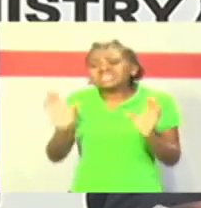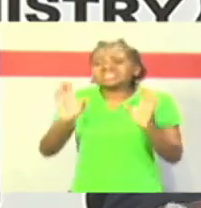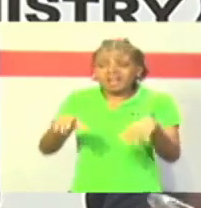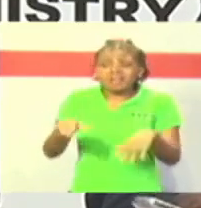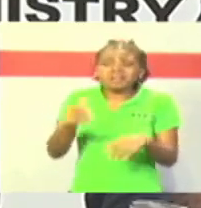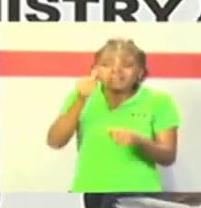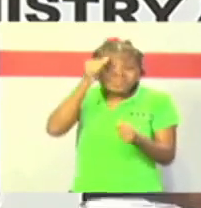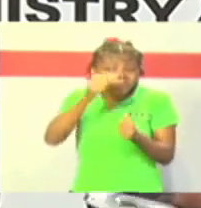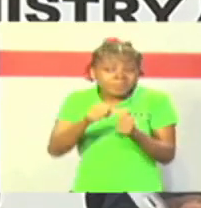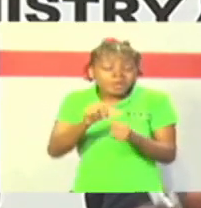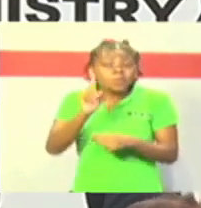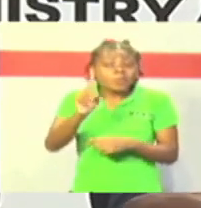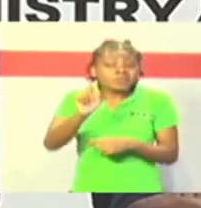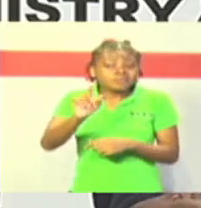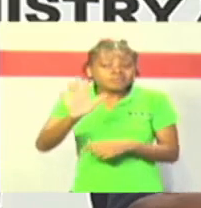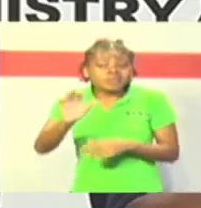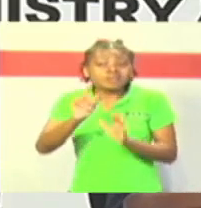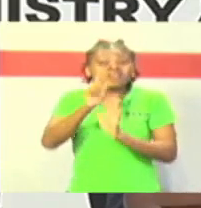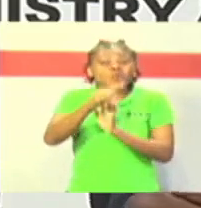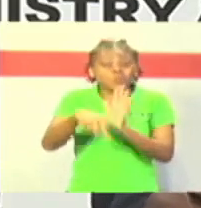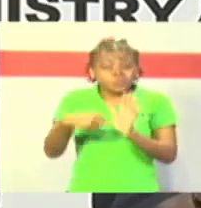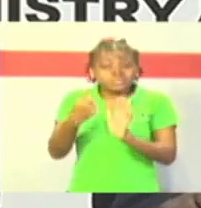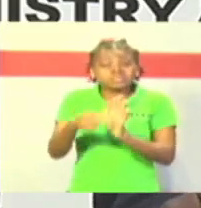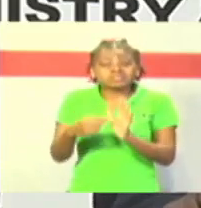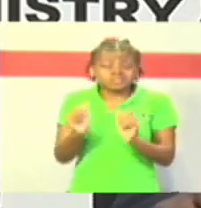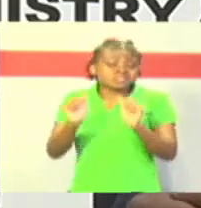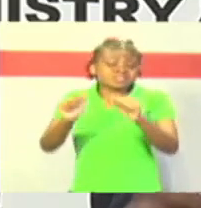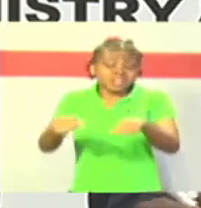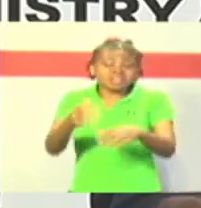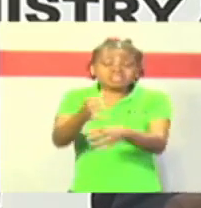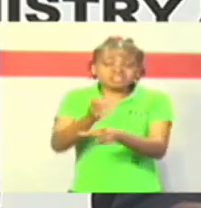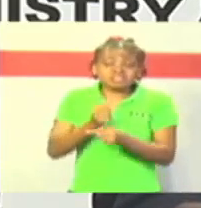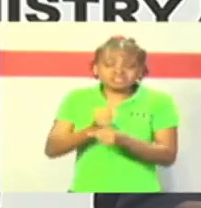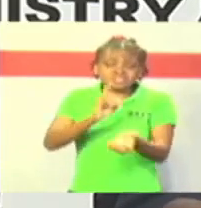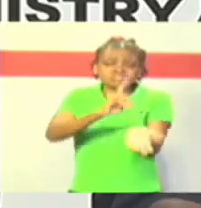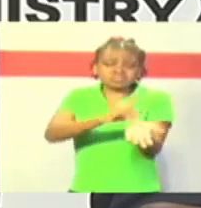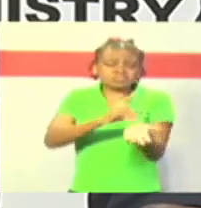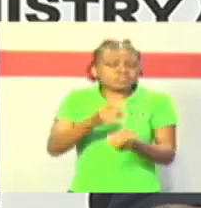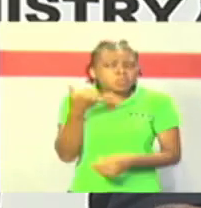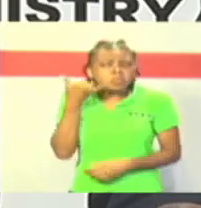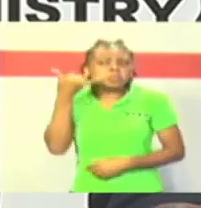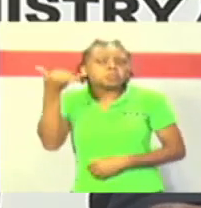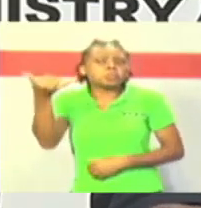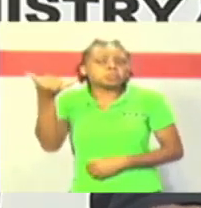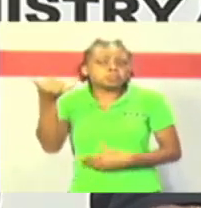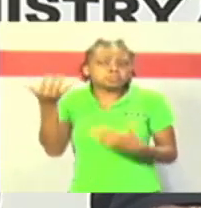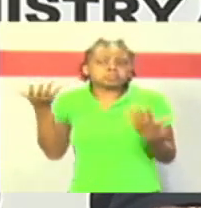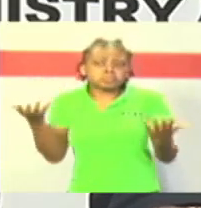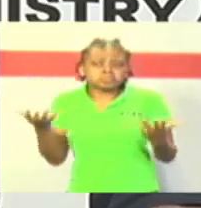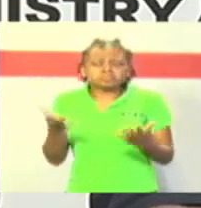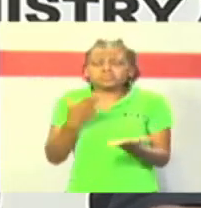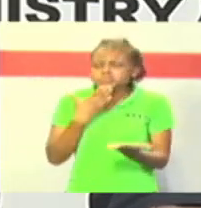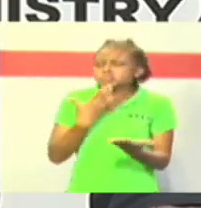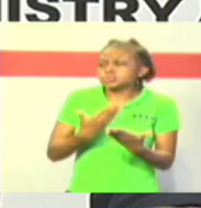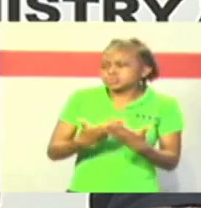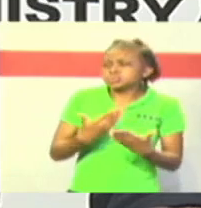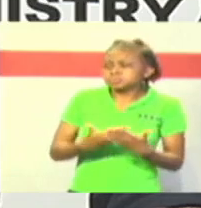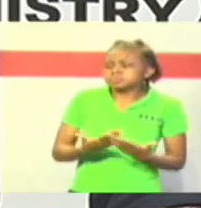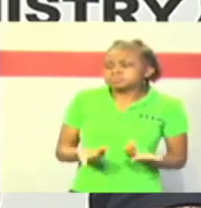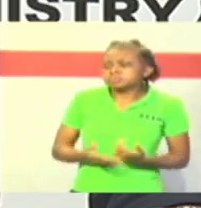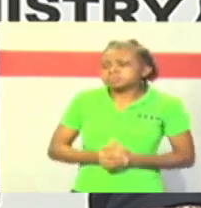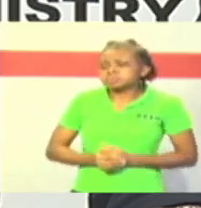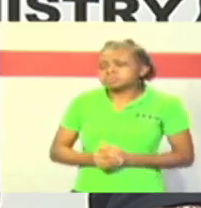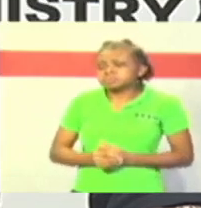continue our telemedicine program to stymie the possibility of an avalanche of those NCD